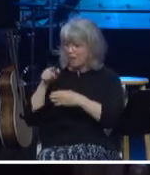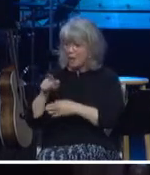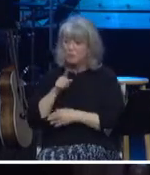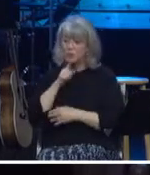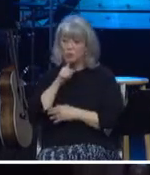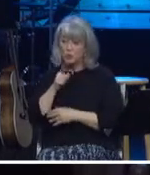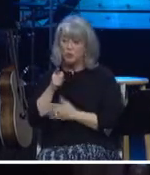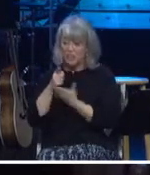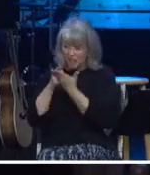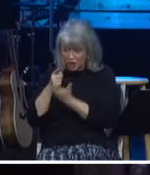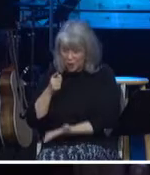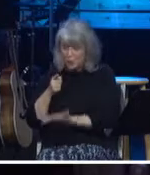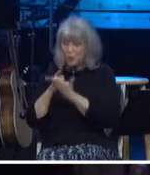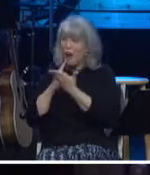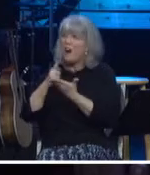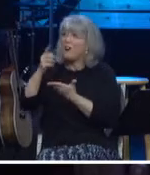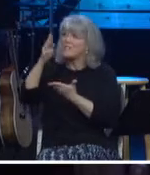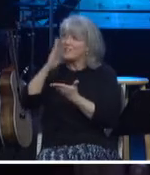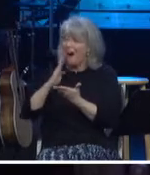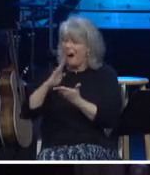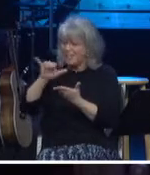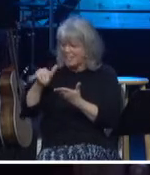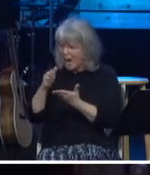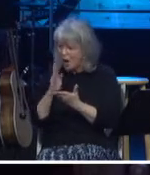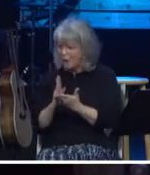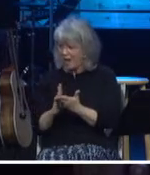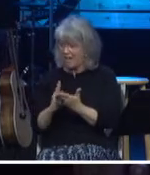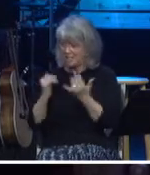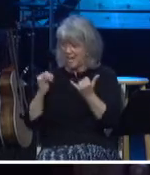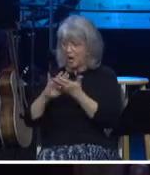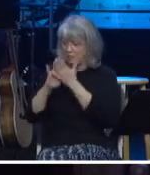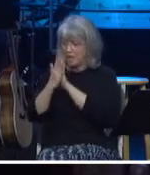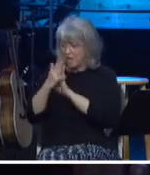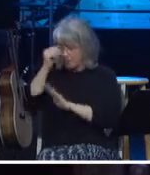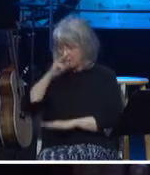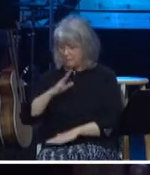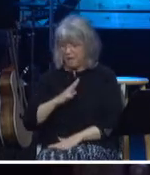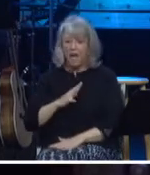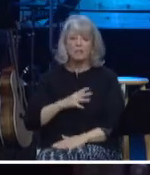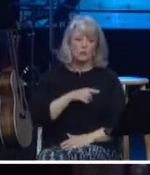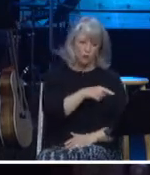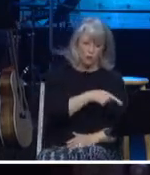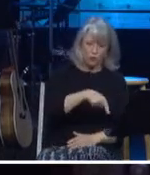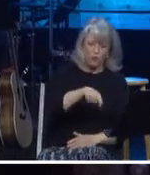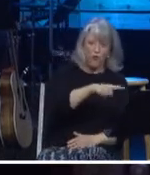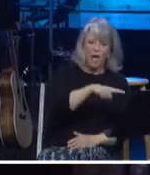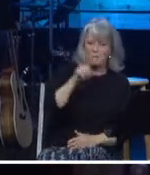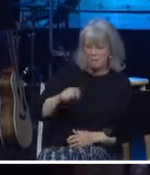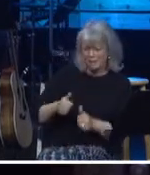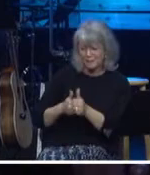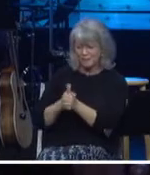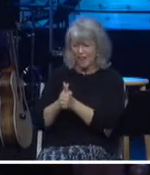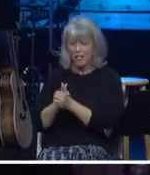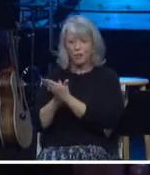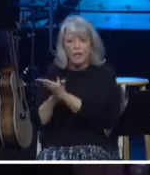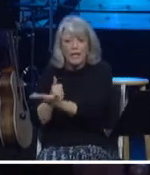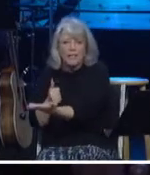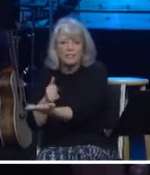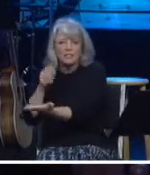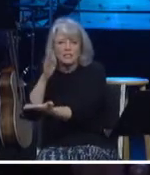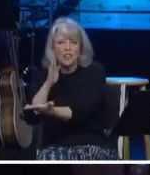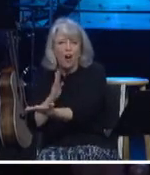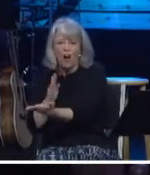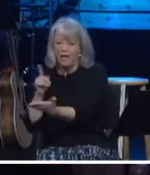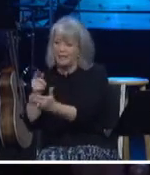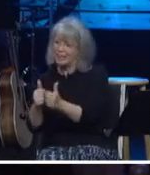he truly is Yahweh in human flesh, they then must follow him, right? He's God. He's